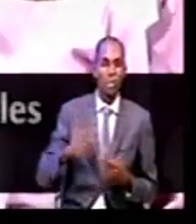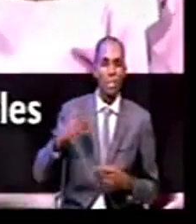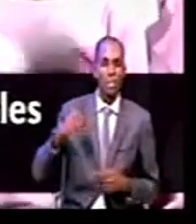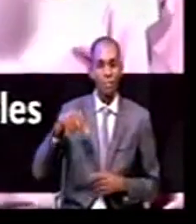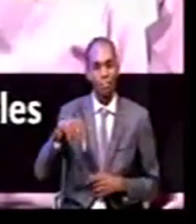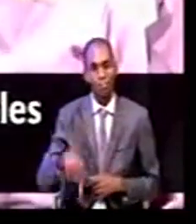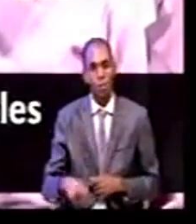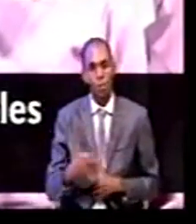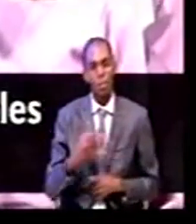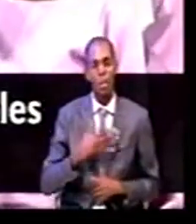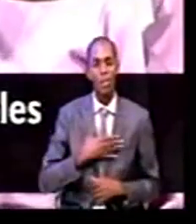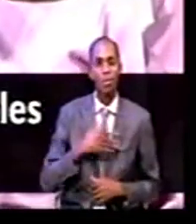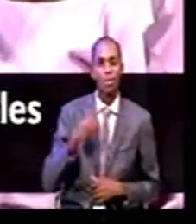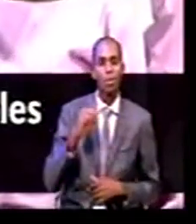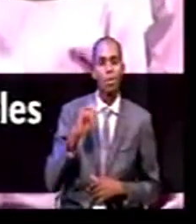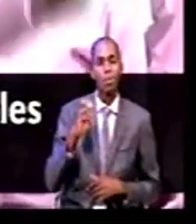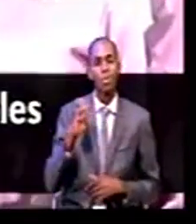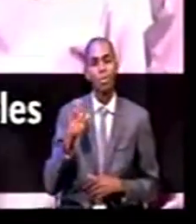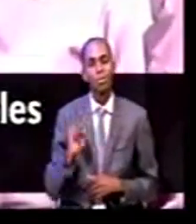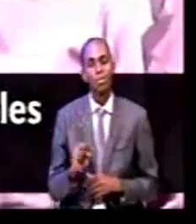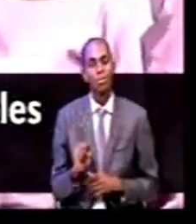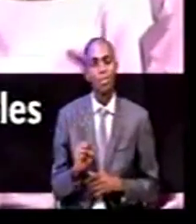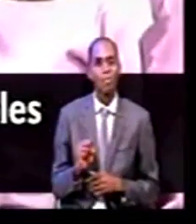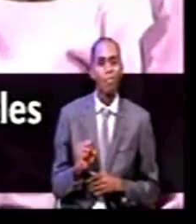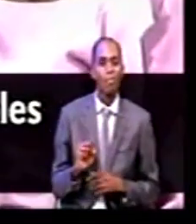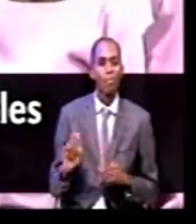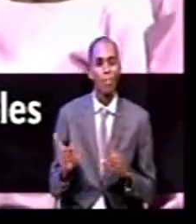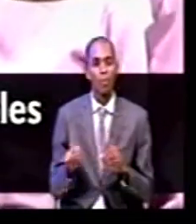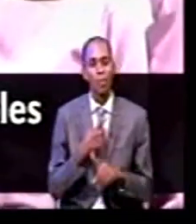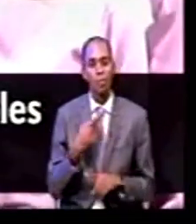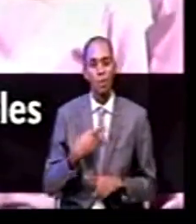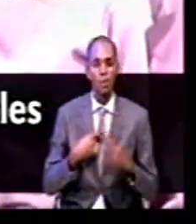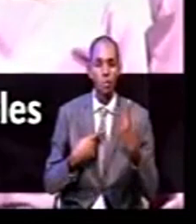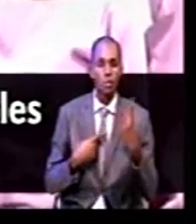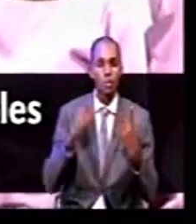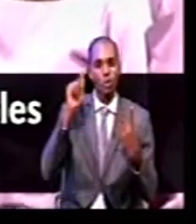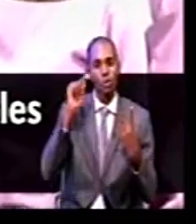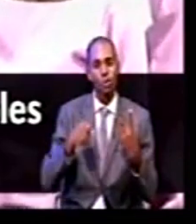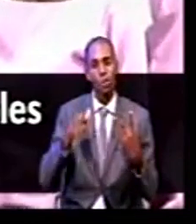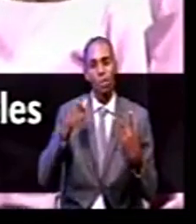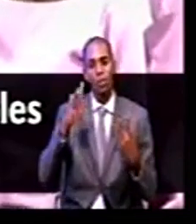whole, from the top of my head to the sole, to the tip of my